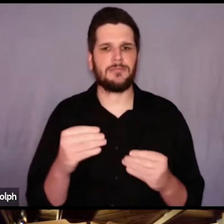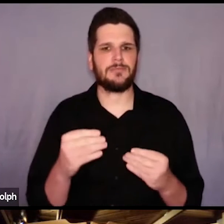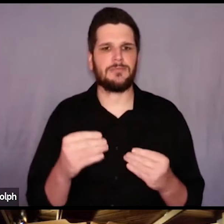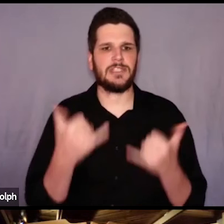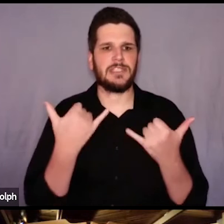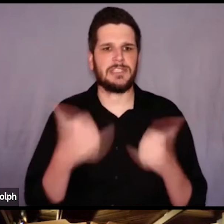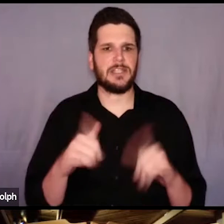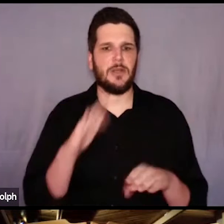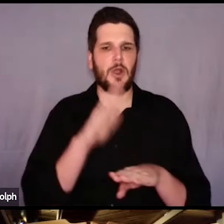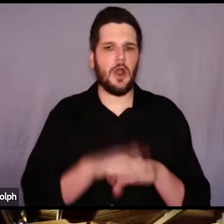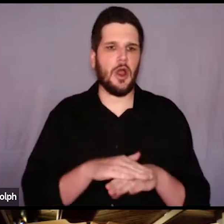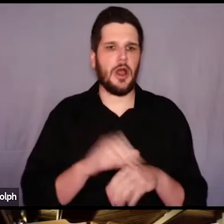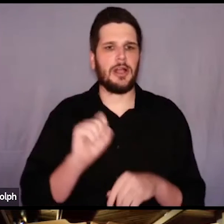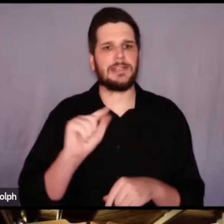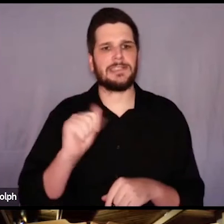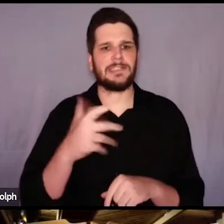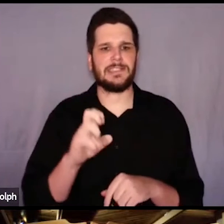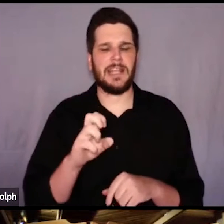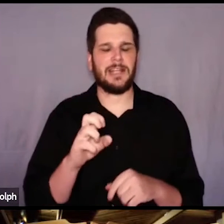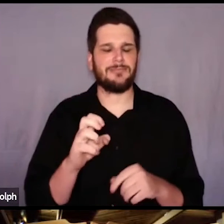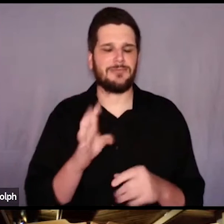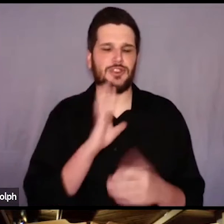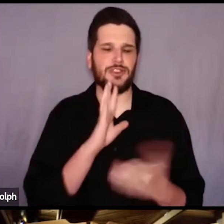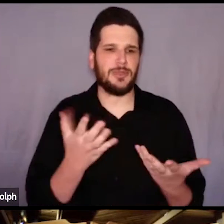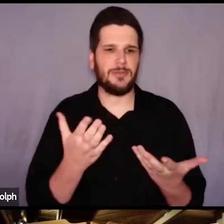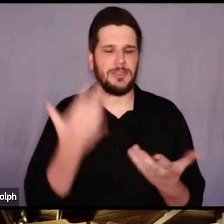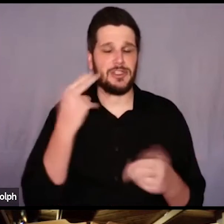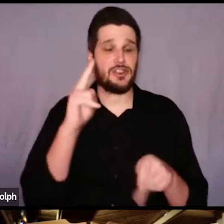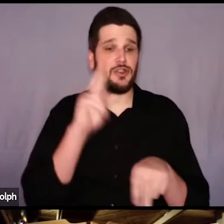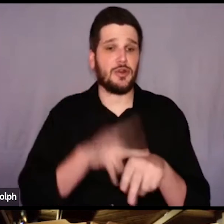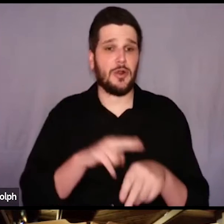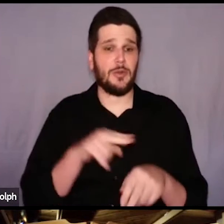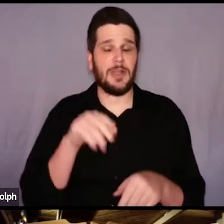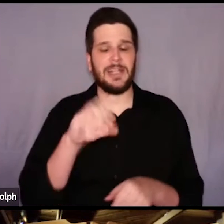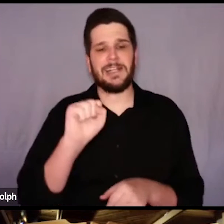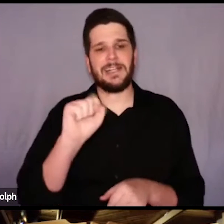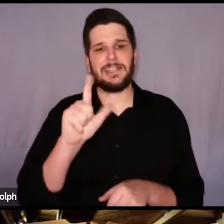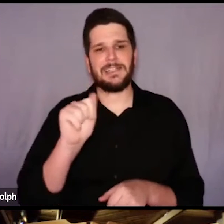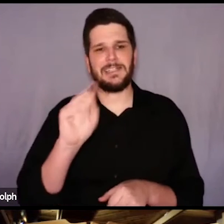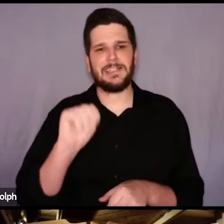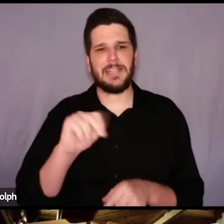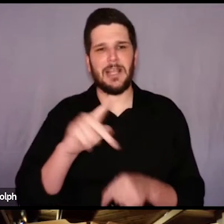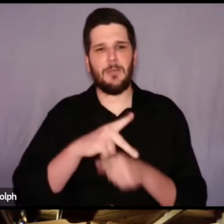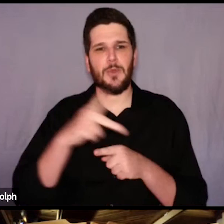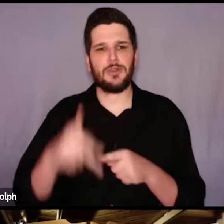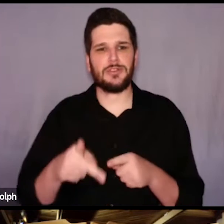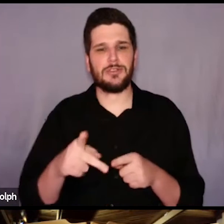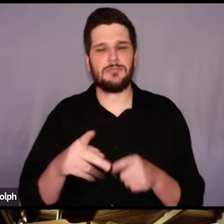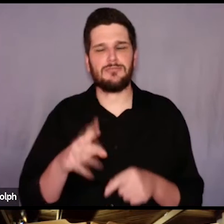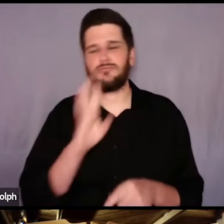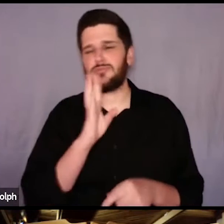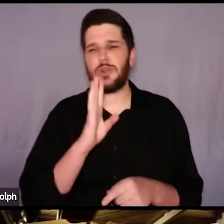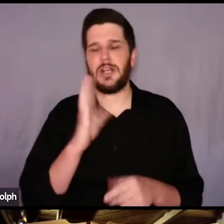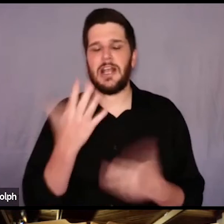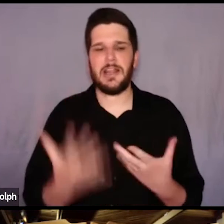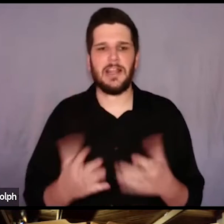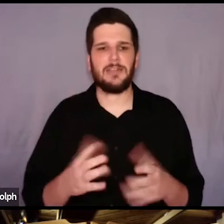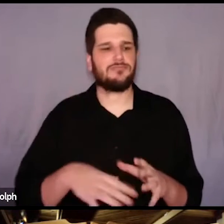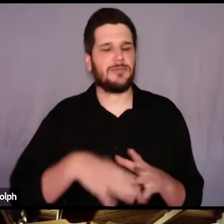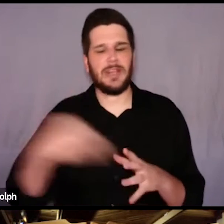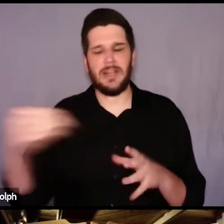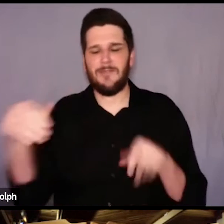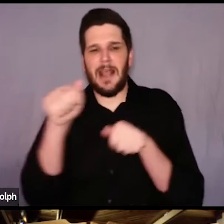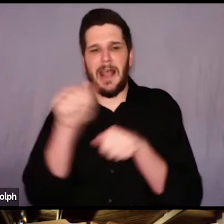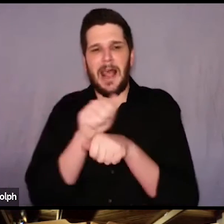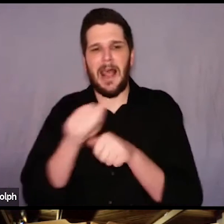on stage, so to speak. Because normally in slam poetry, you do a poem and you immediately go hide in a